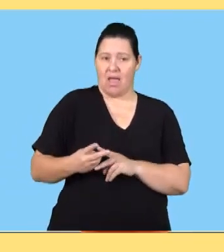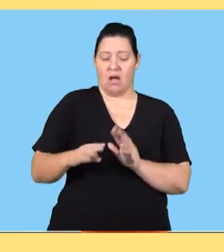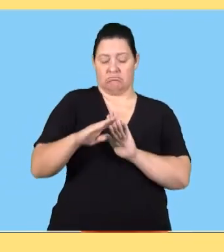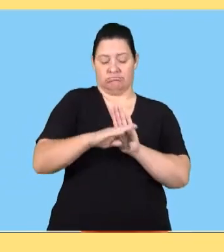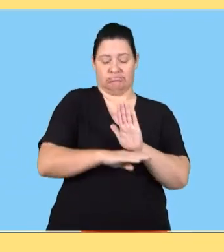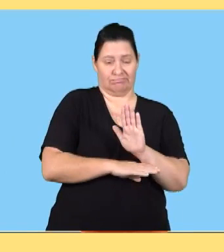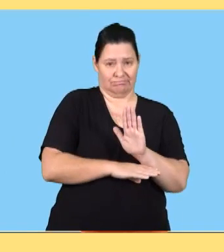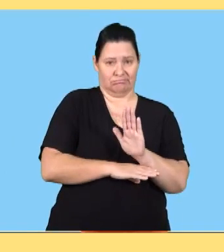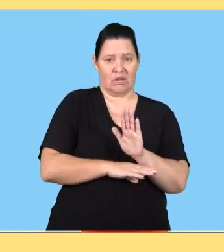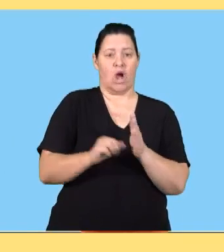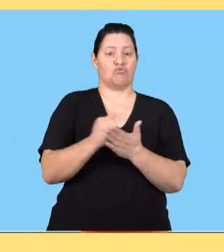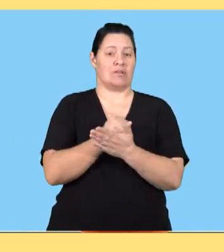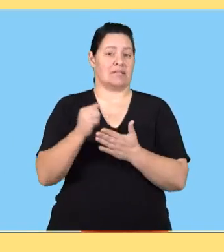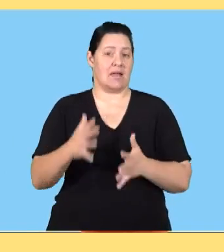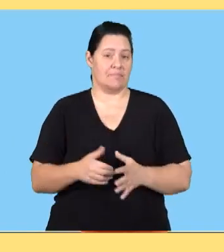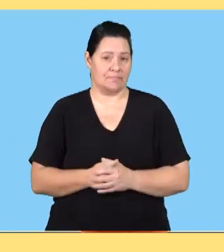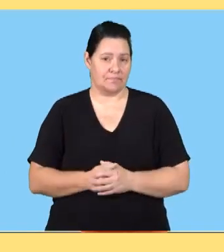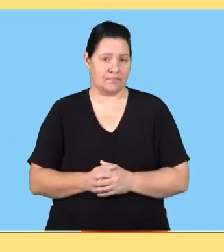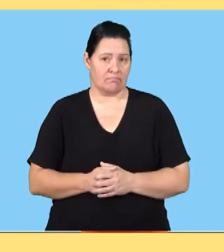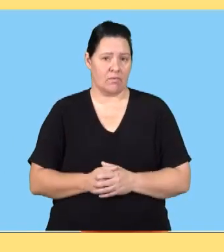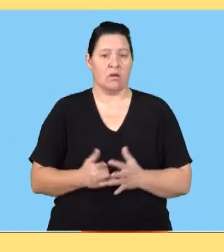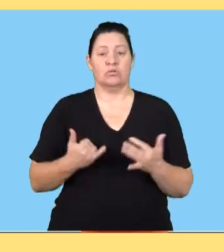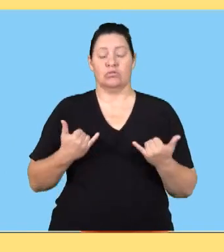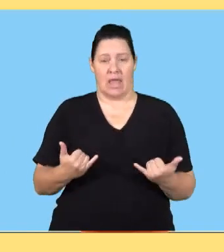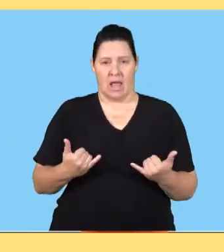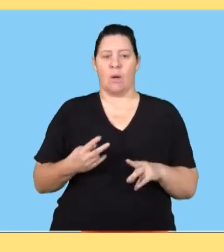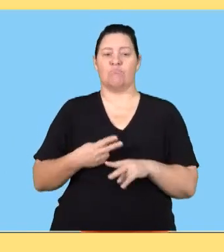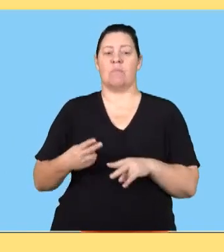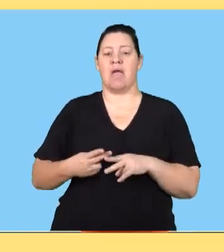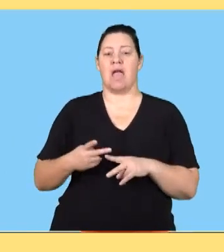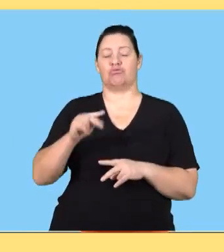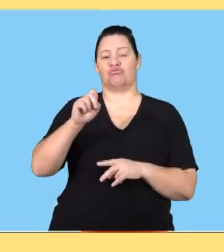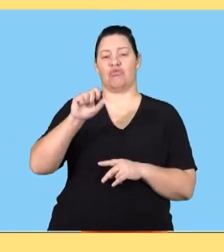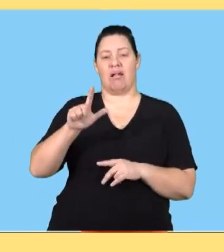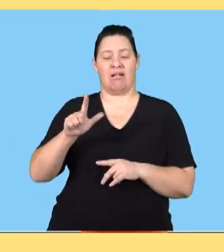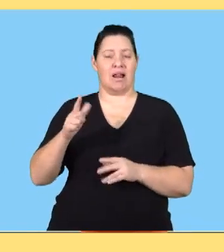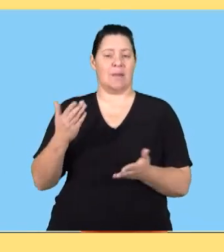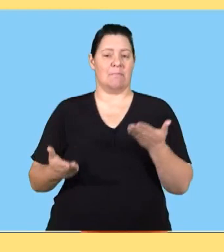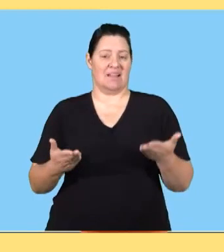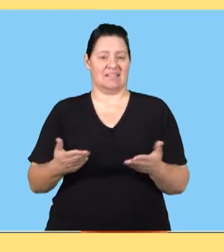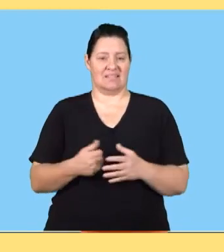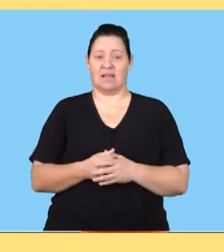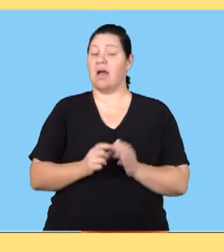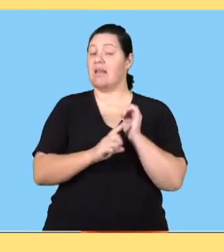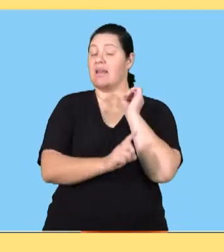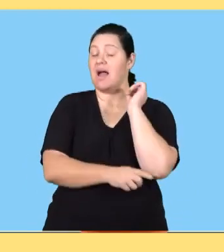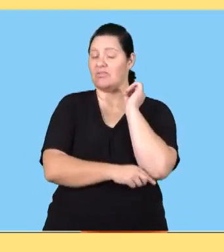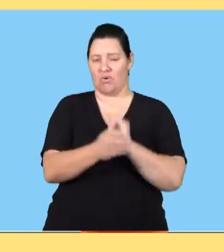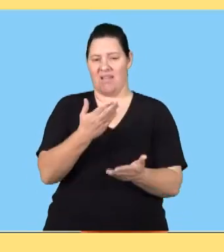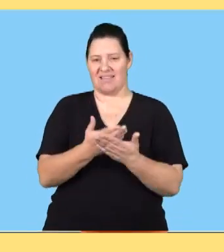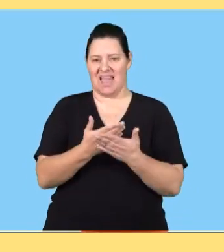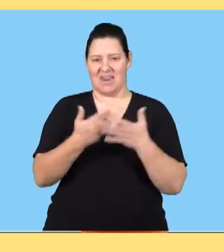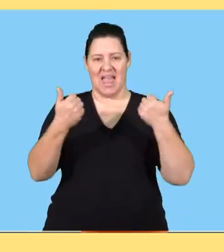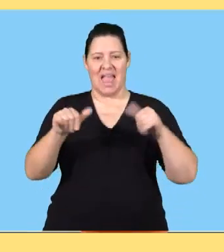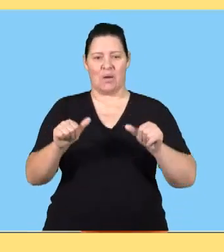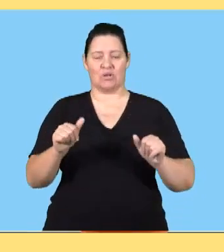a creditors list. Now, after today's class, you should be able to prepare a trial balance. And lastly, you should be